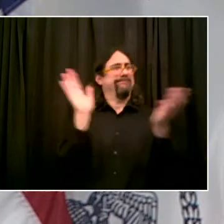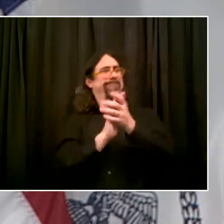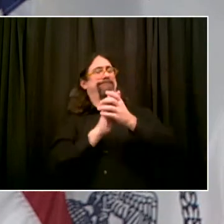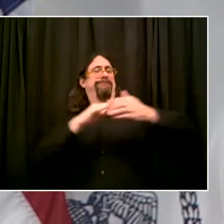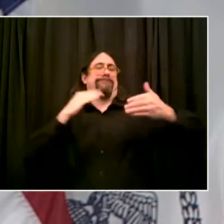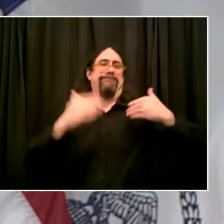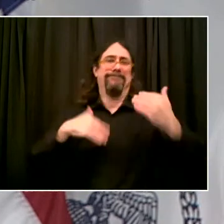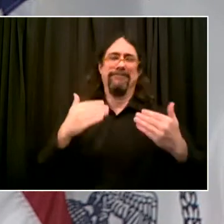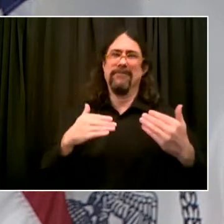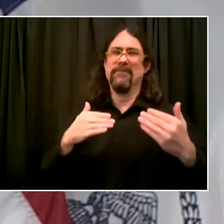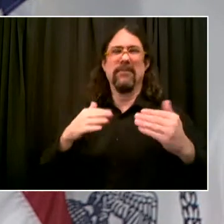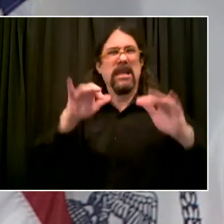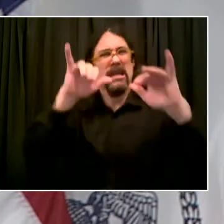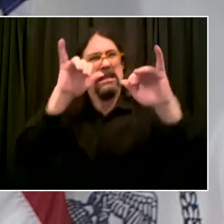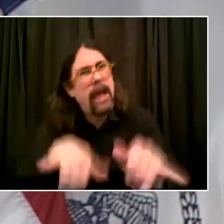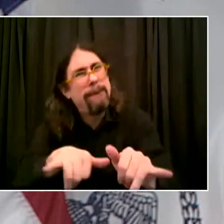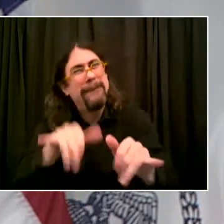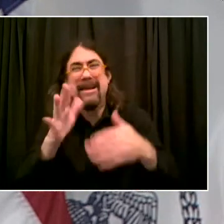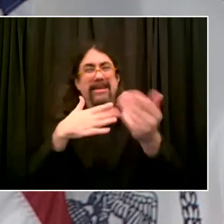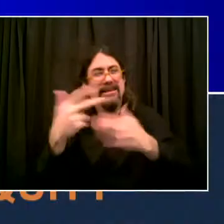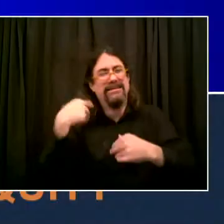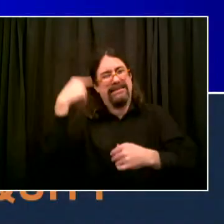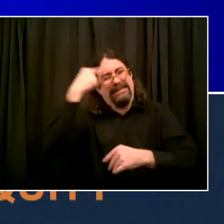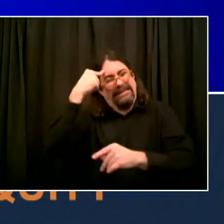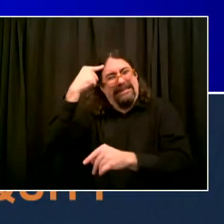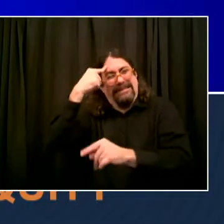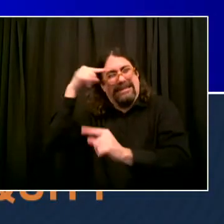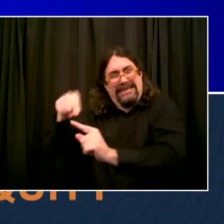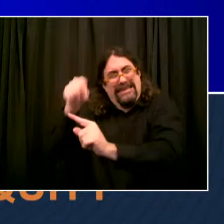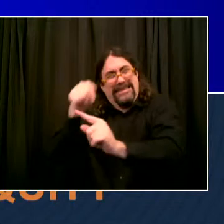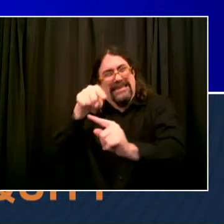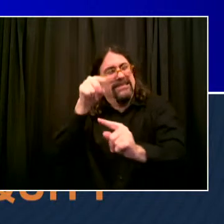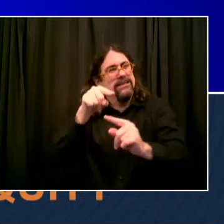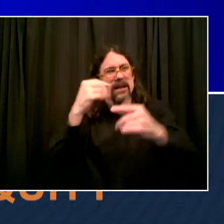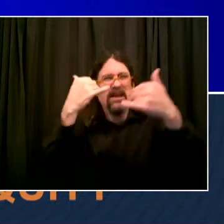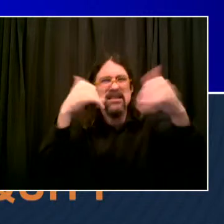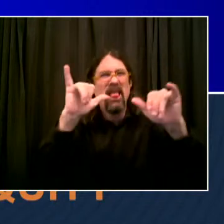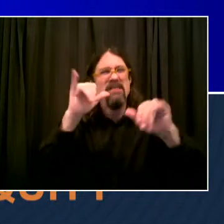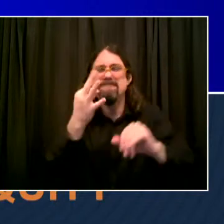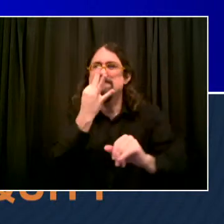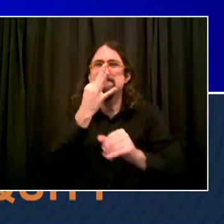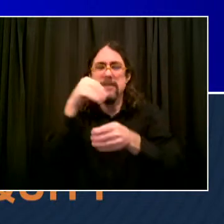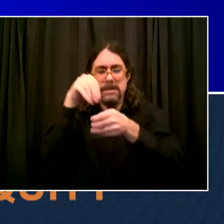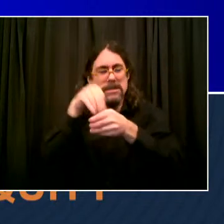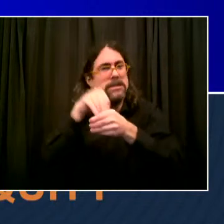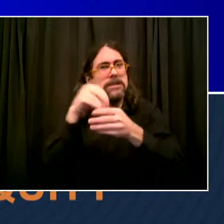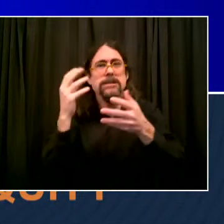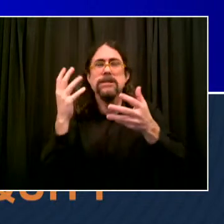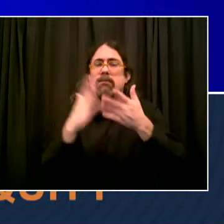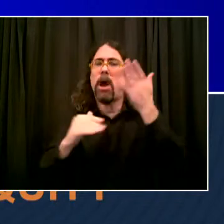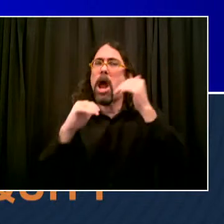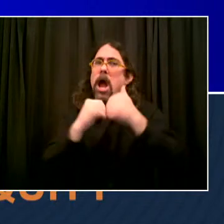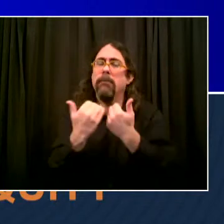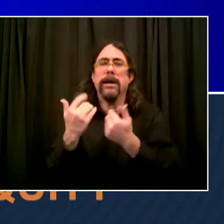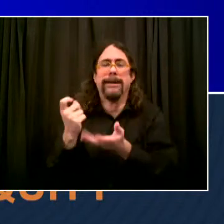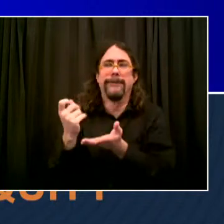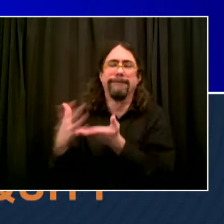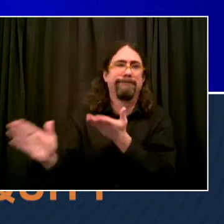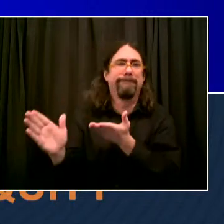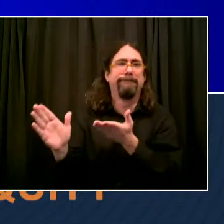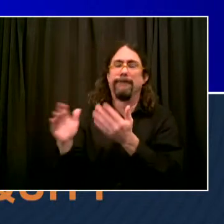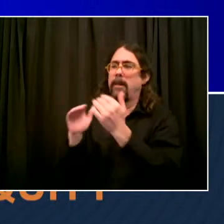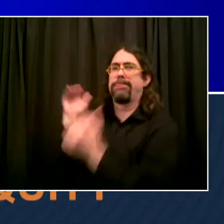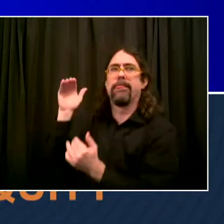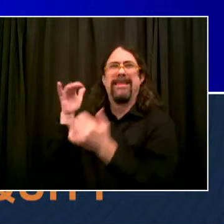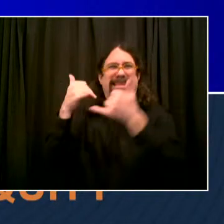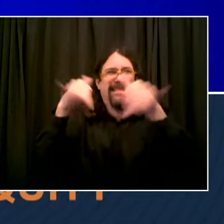those vaccination sites in the neighborhoods that had borne the brunt of the coronavirus. That's a very good thing. Lack of supply is hurting